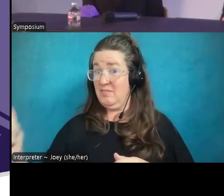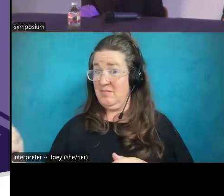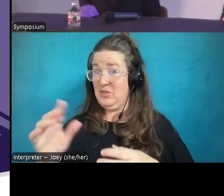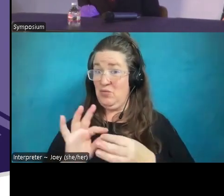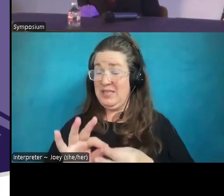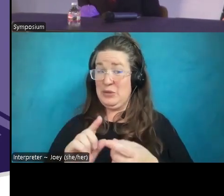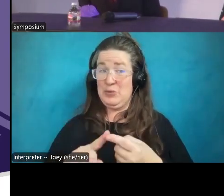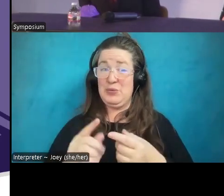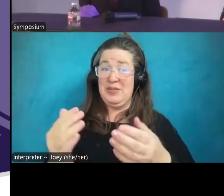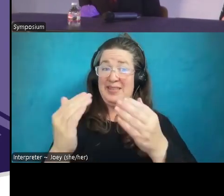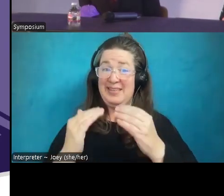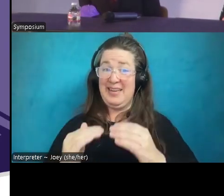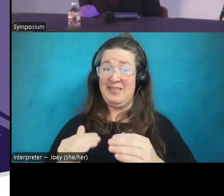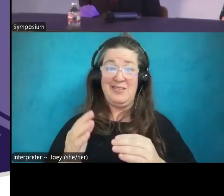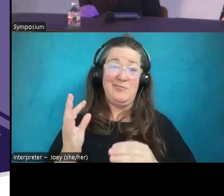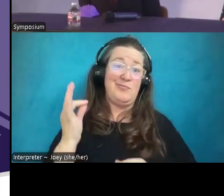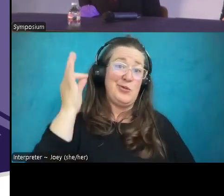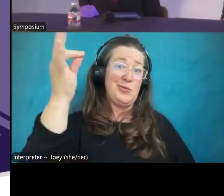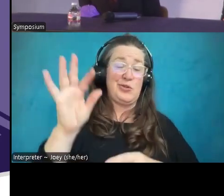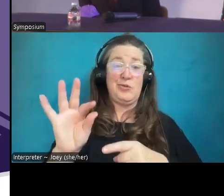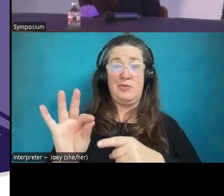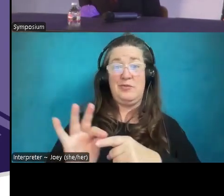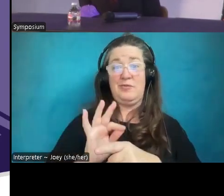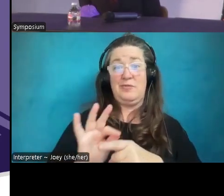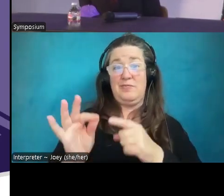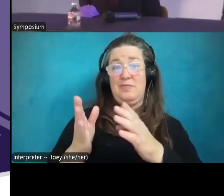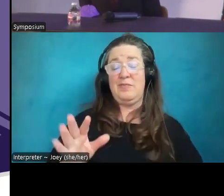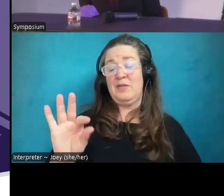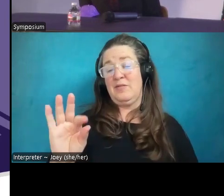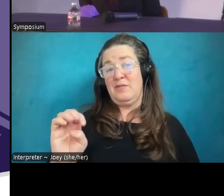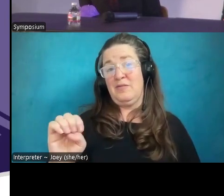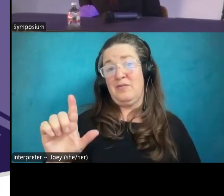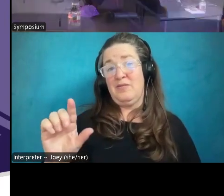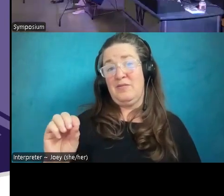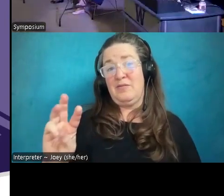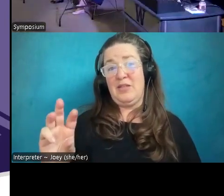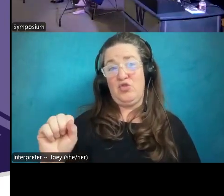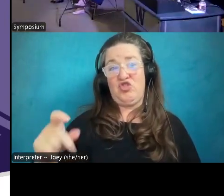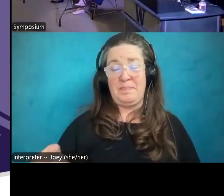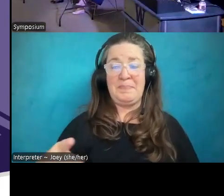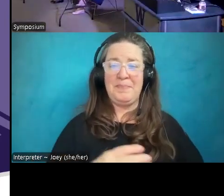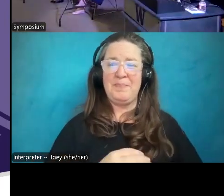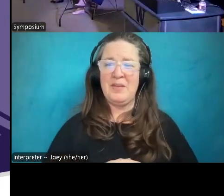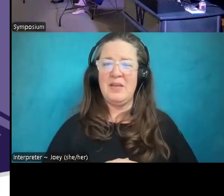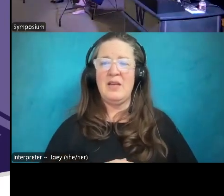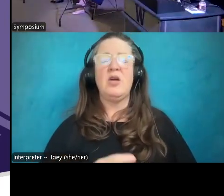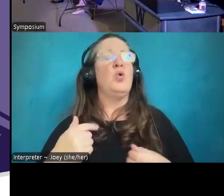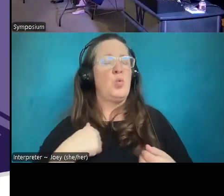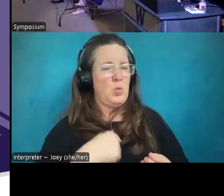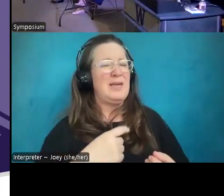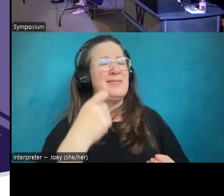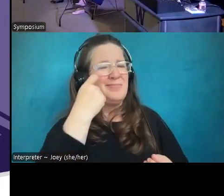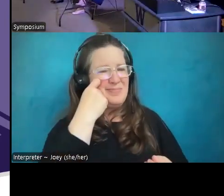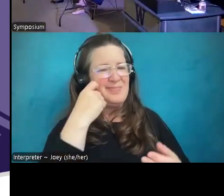Great. Before I address that one, I would also add that we recently decided